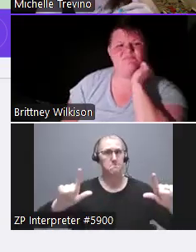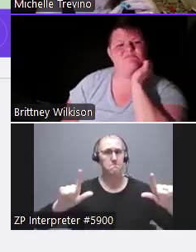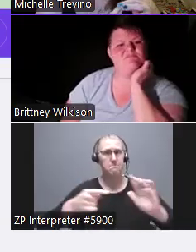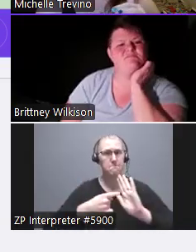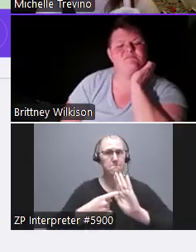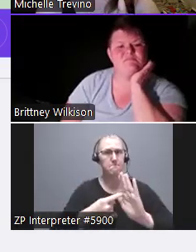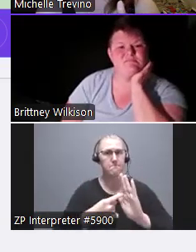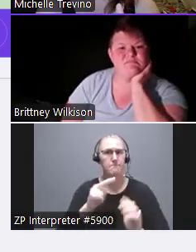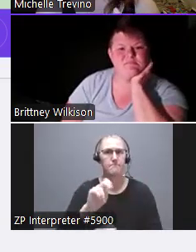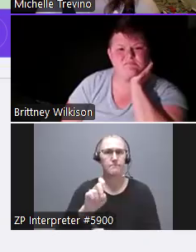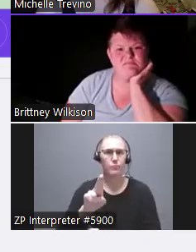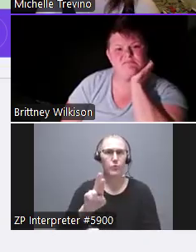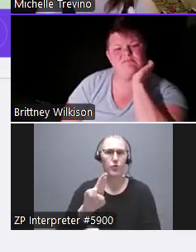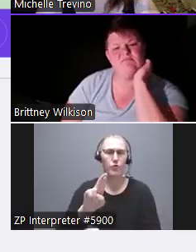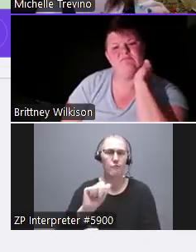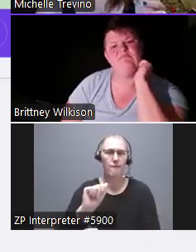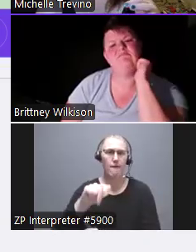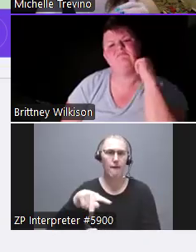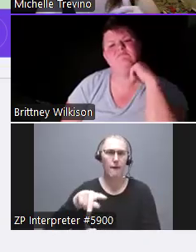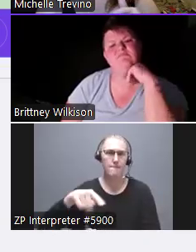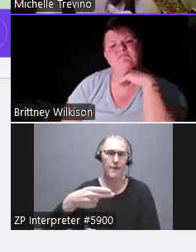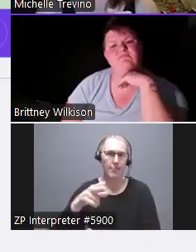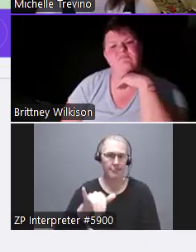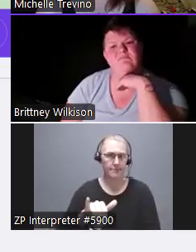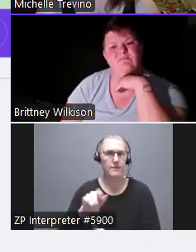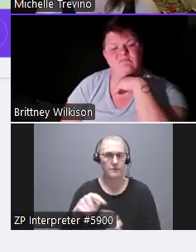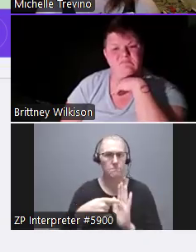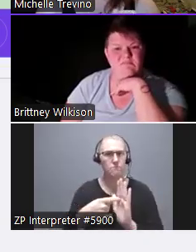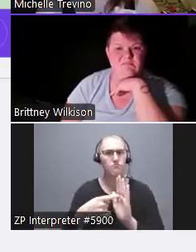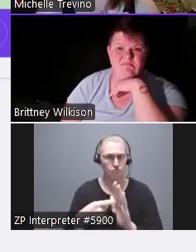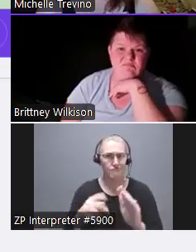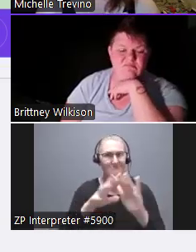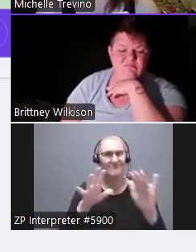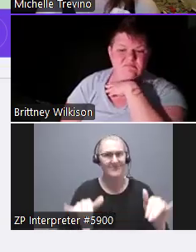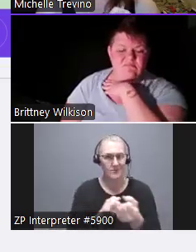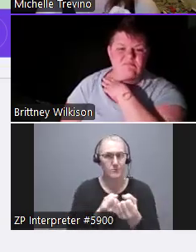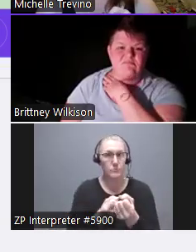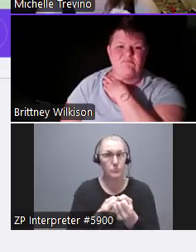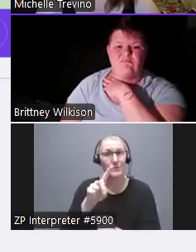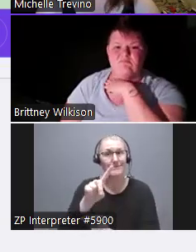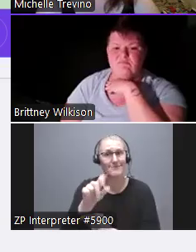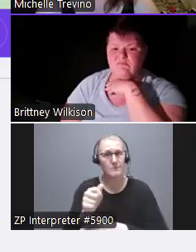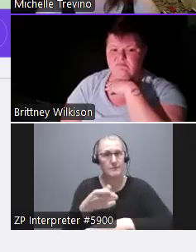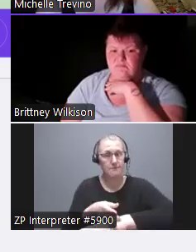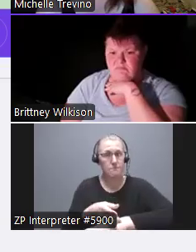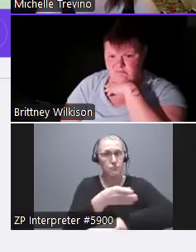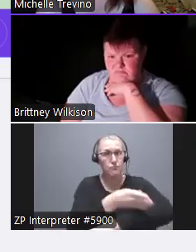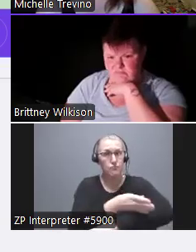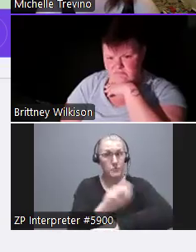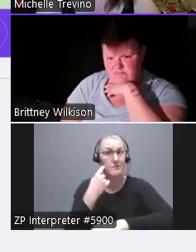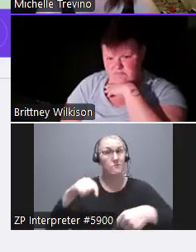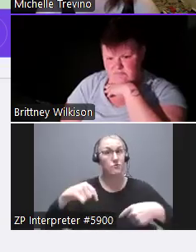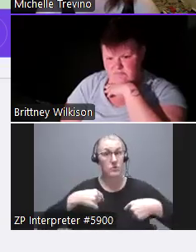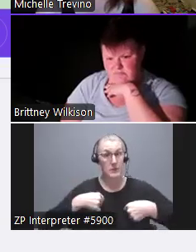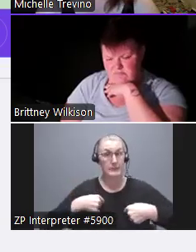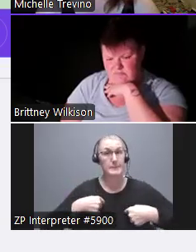neuropathy, immune system support, disability improvement. For me, that has a lot to